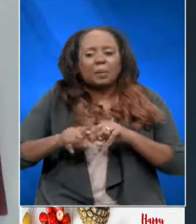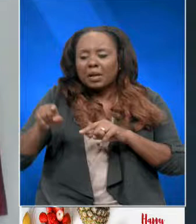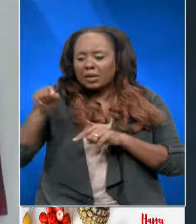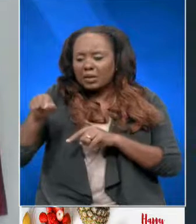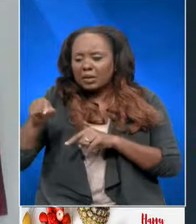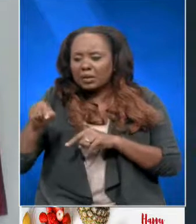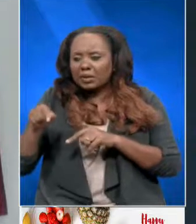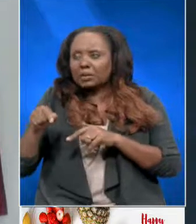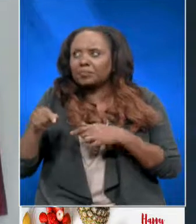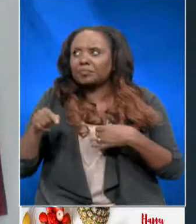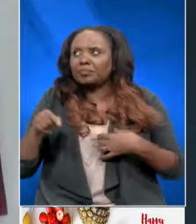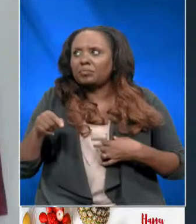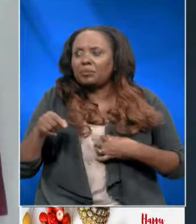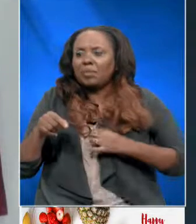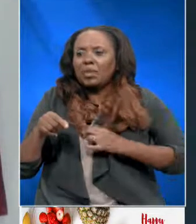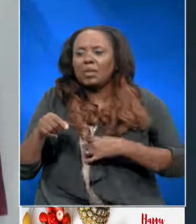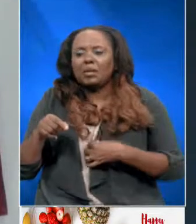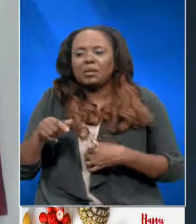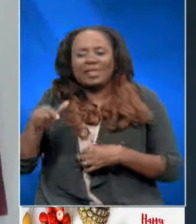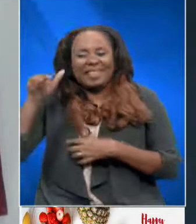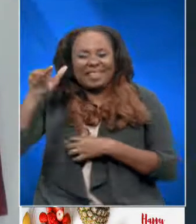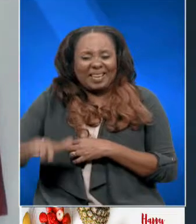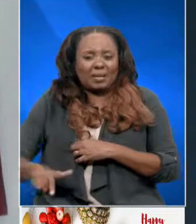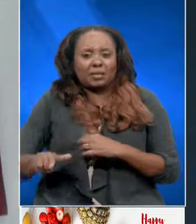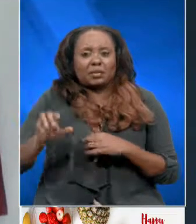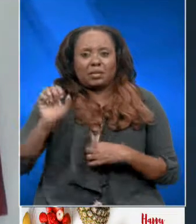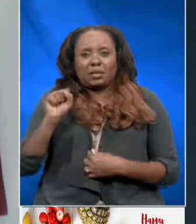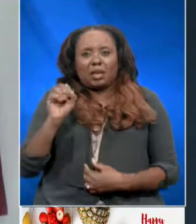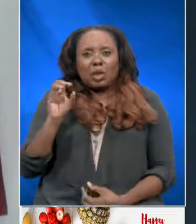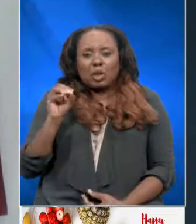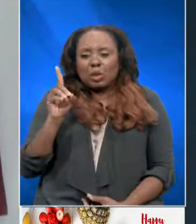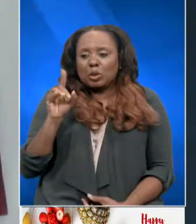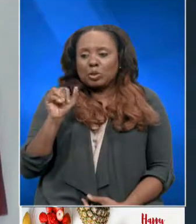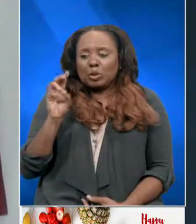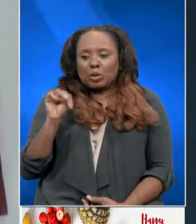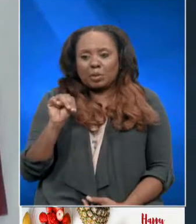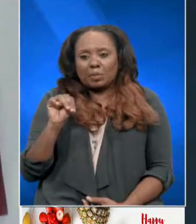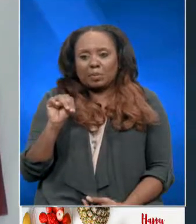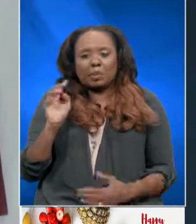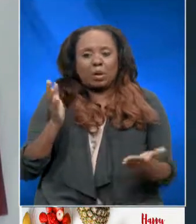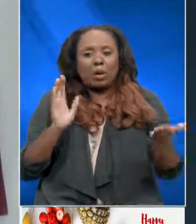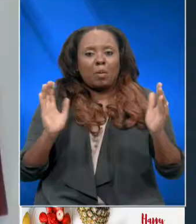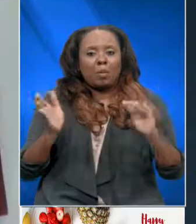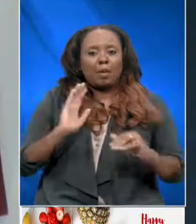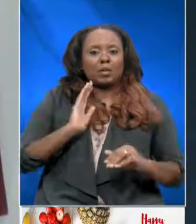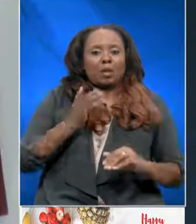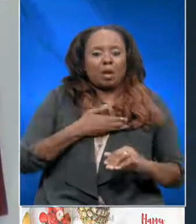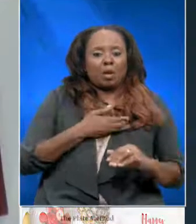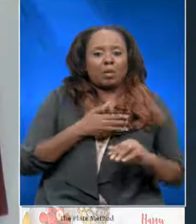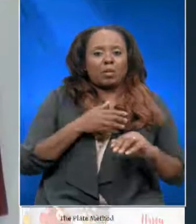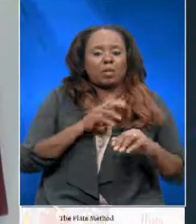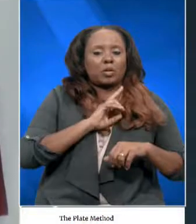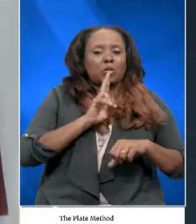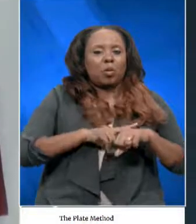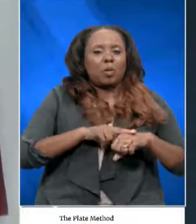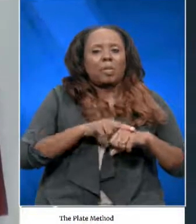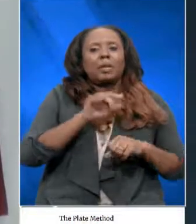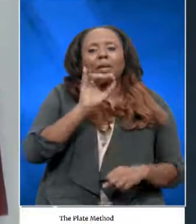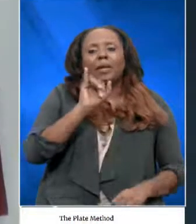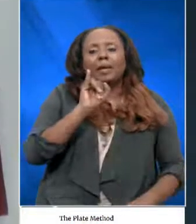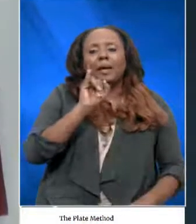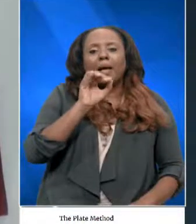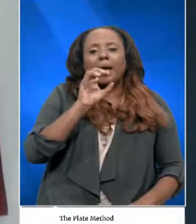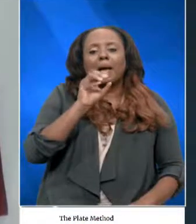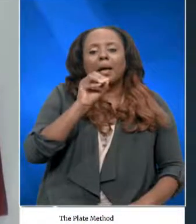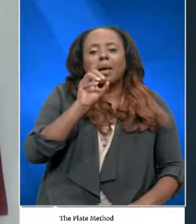be still way less sodium than a similar teaspoon of our iodized salt in the supermarket because the grain is